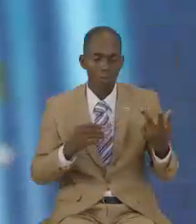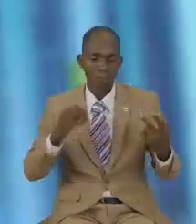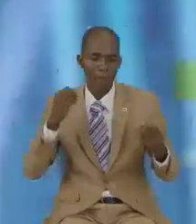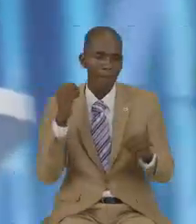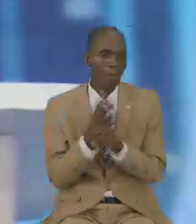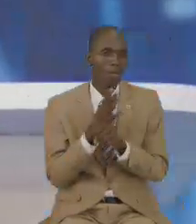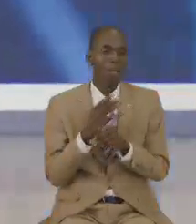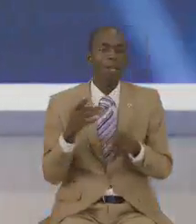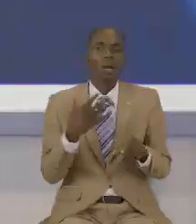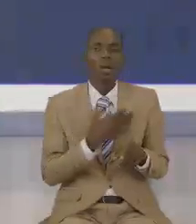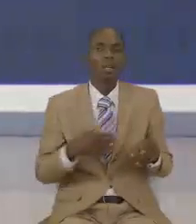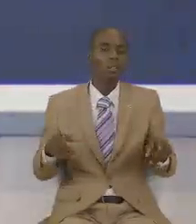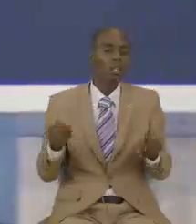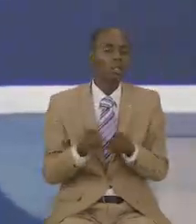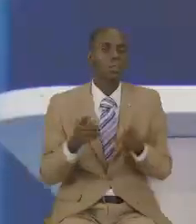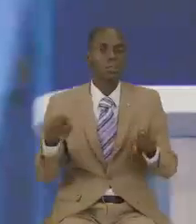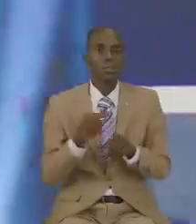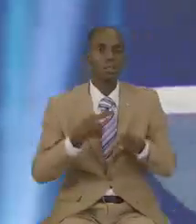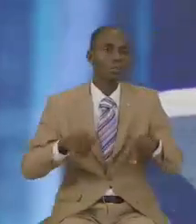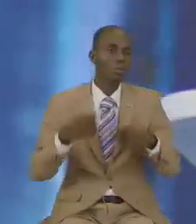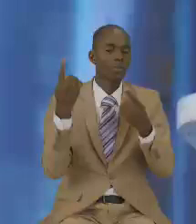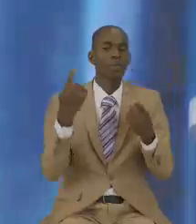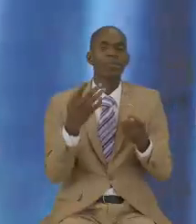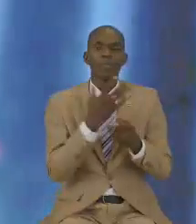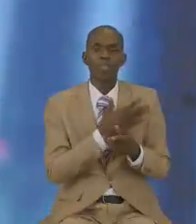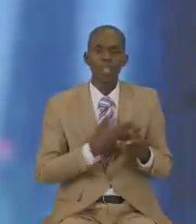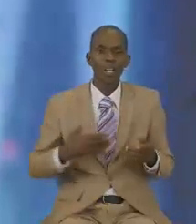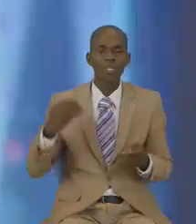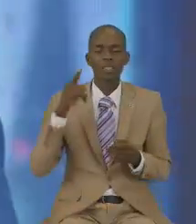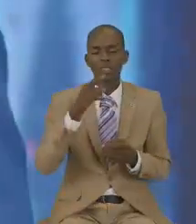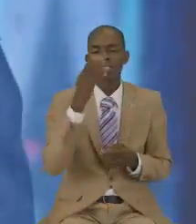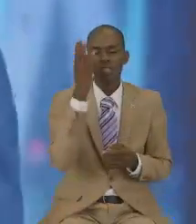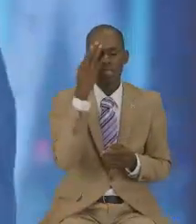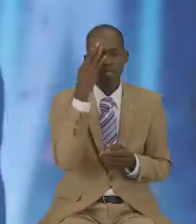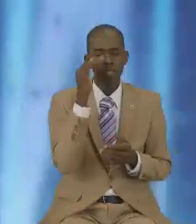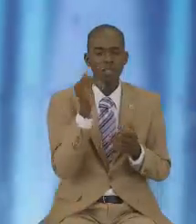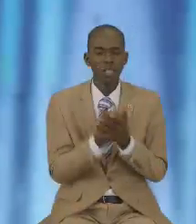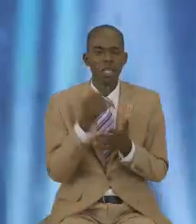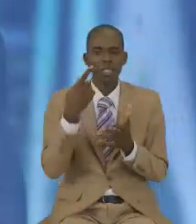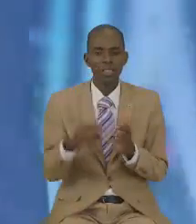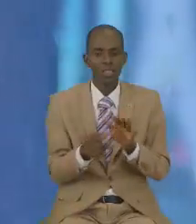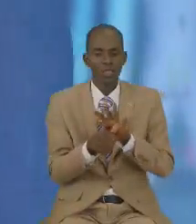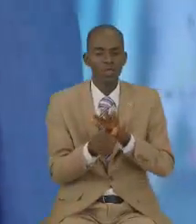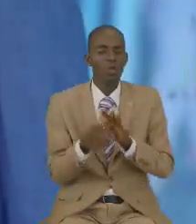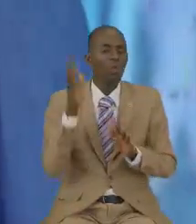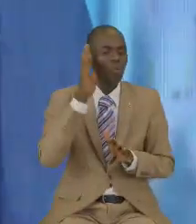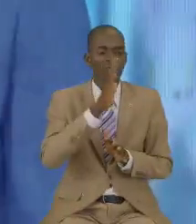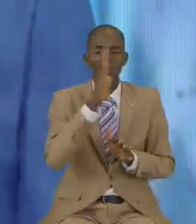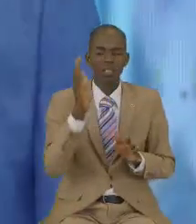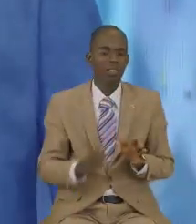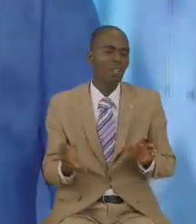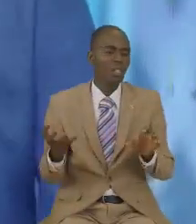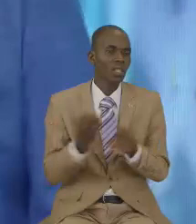just shot up like that, and he was running. And he knew that the tortoise will never catch up with